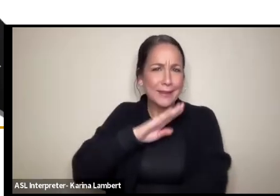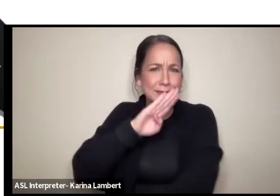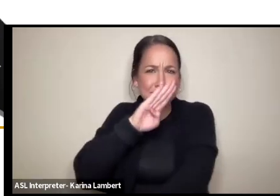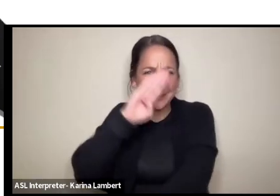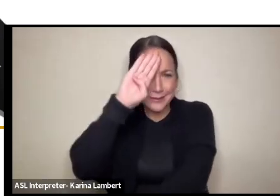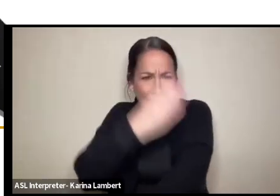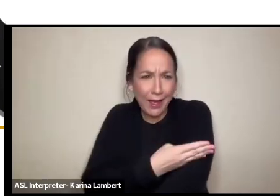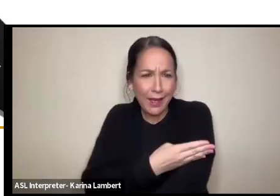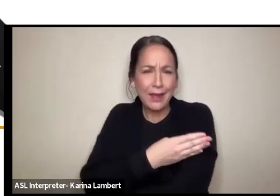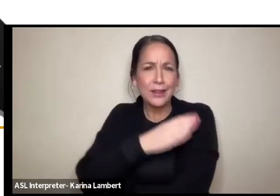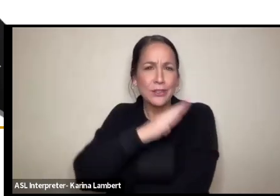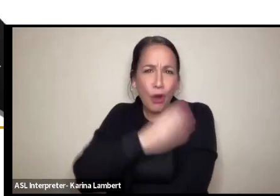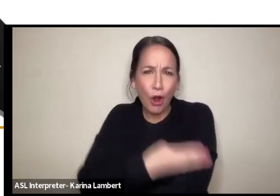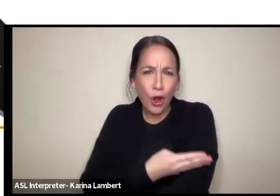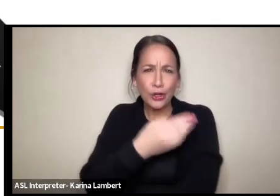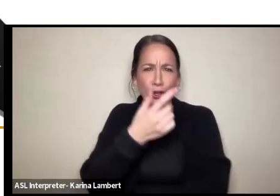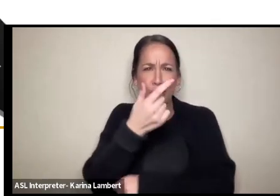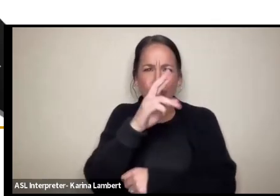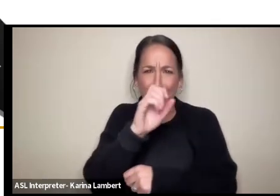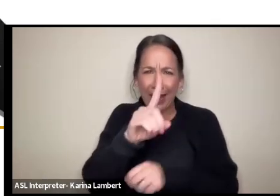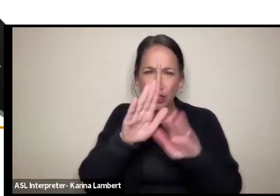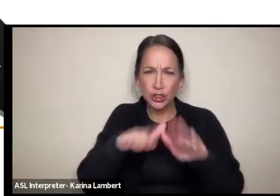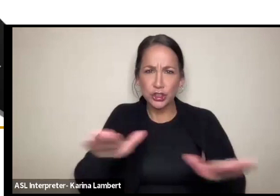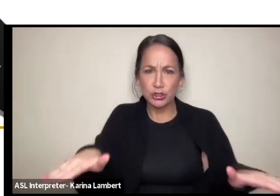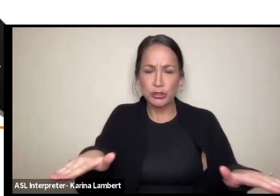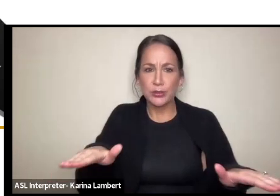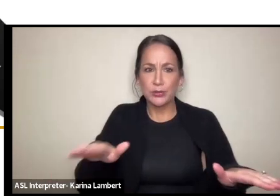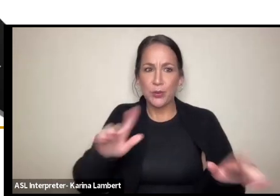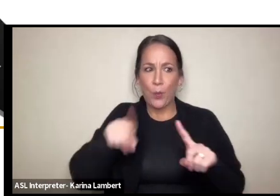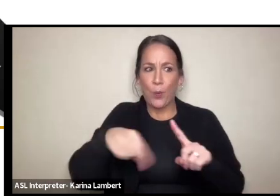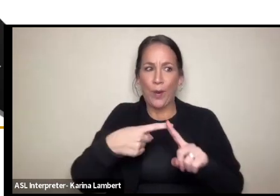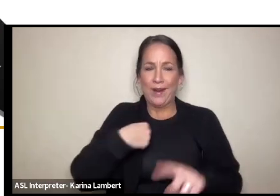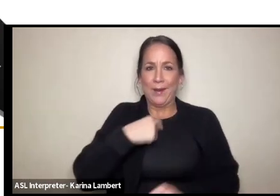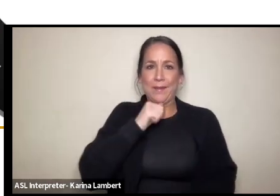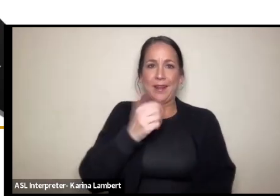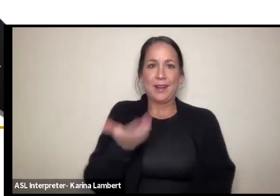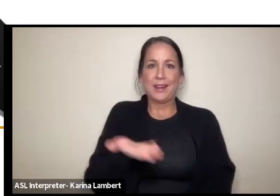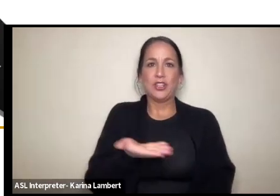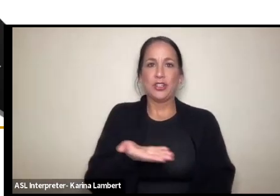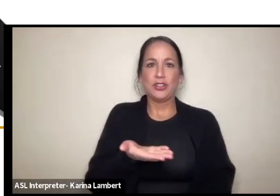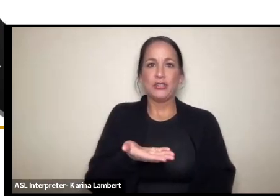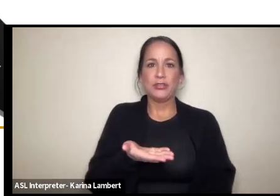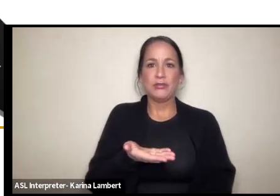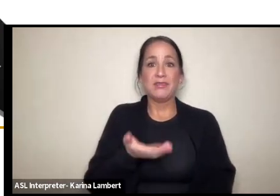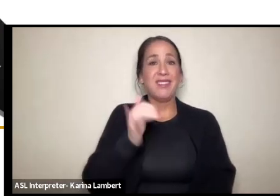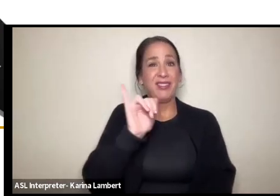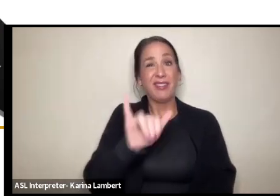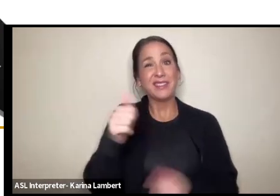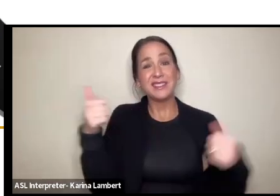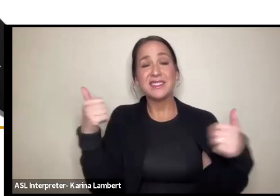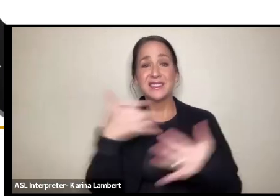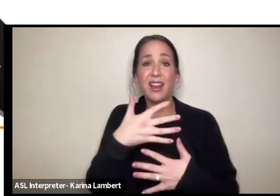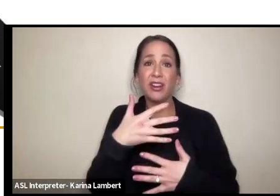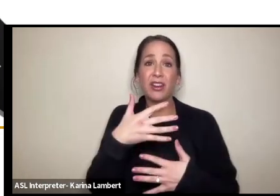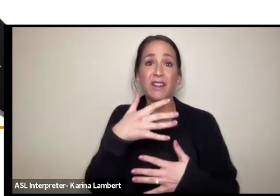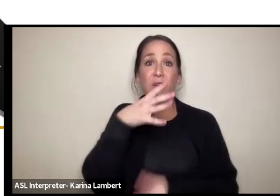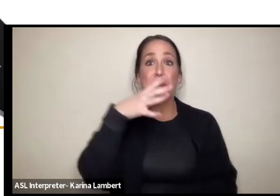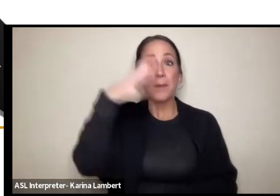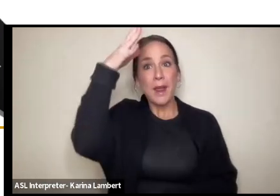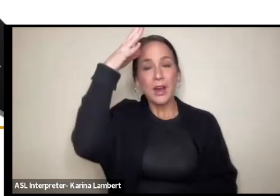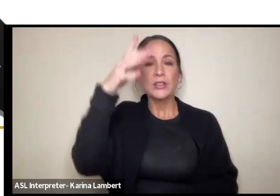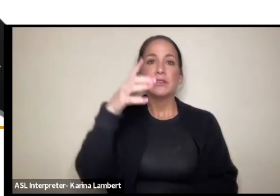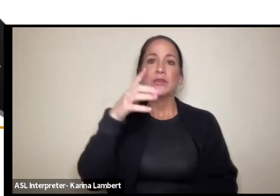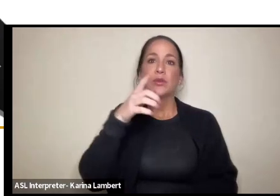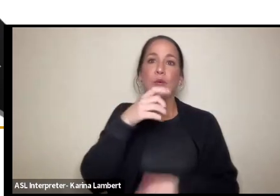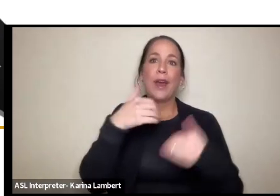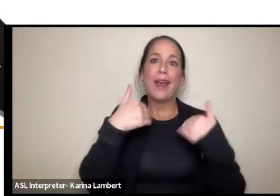or grandchild when I am no longer here? And that's pretty scary for parents that have children